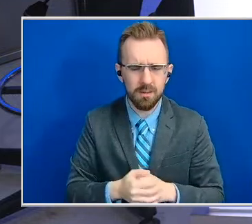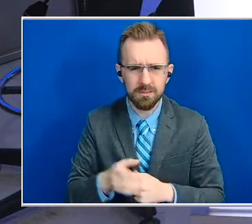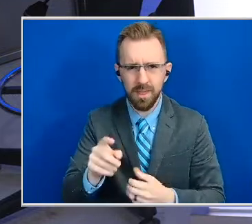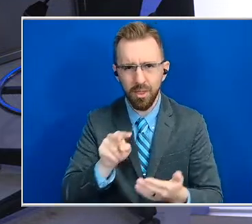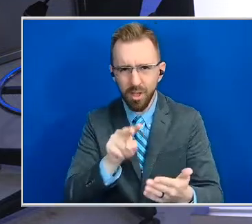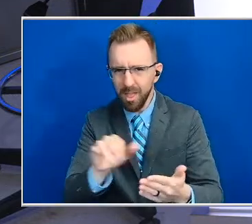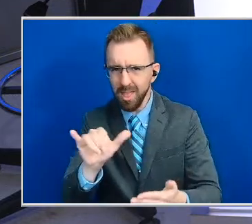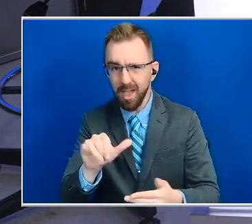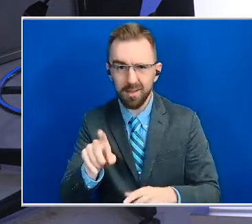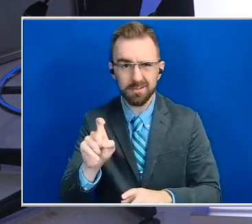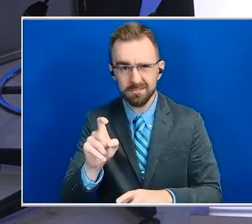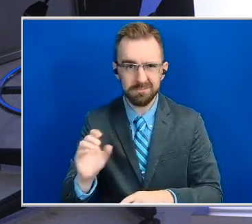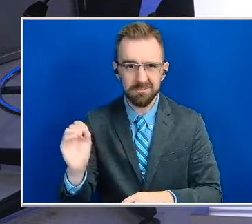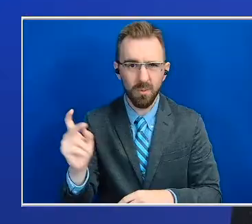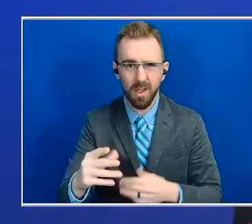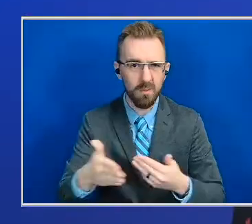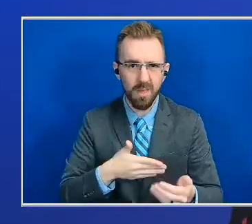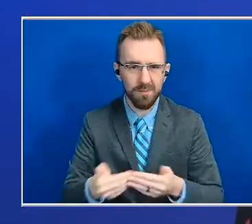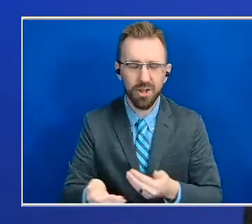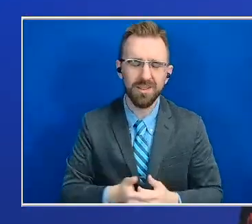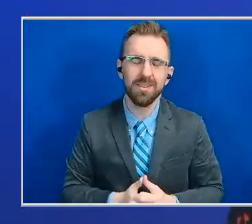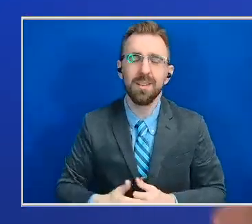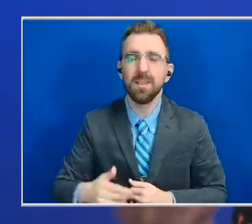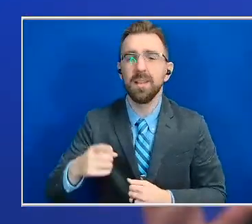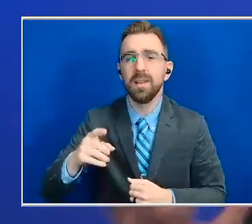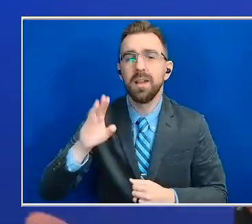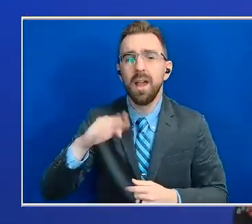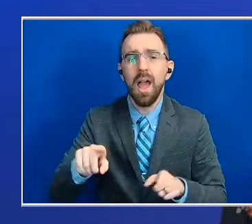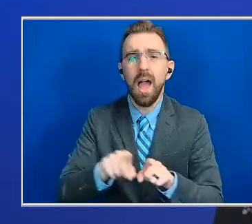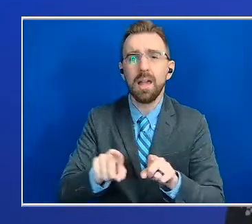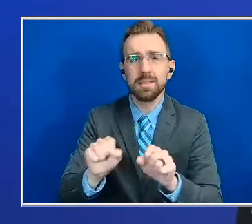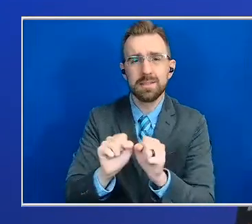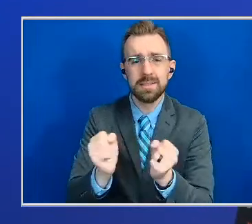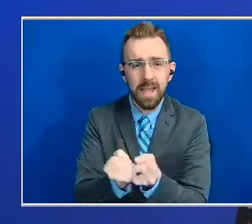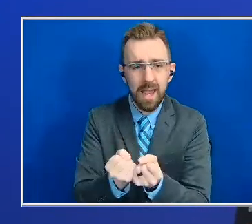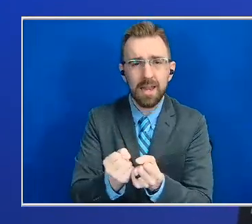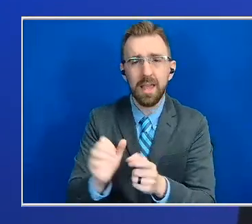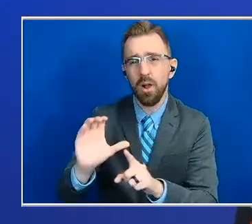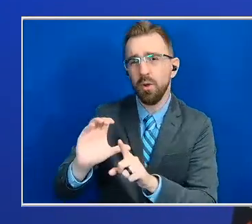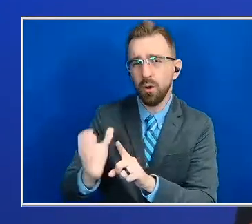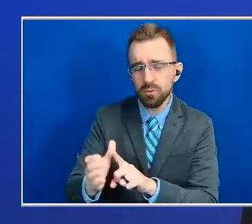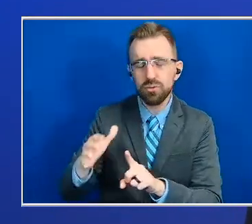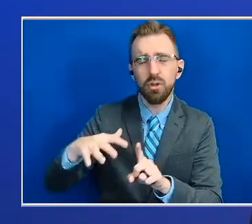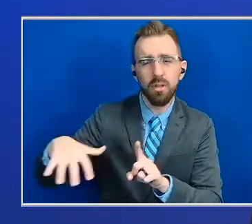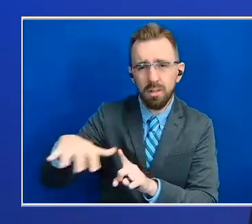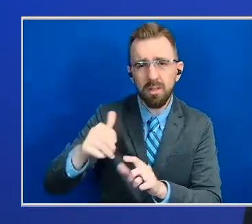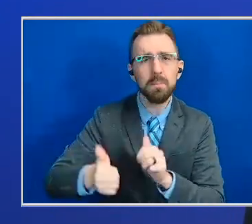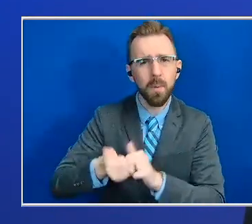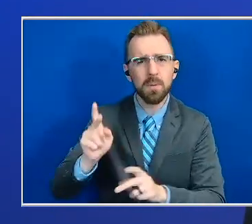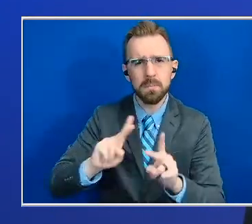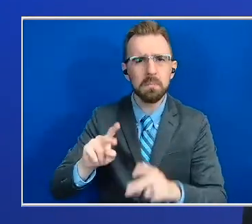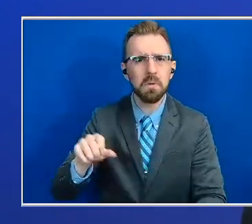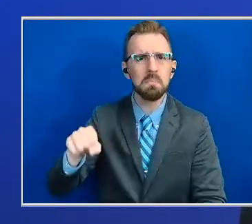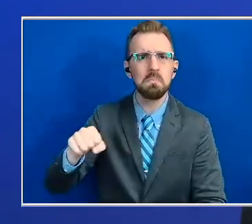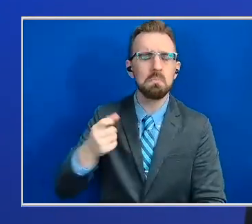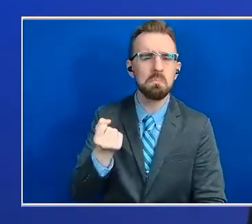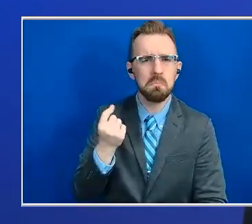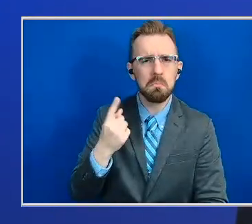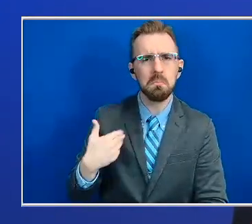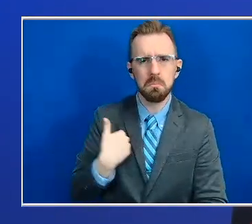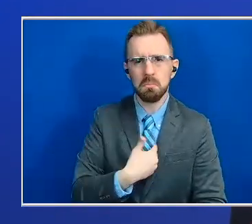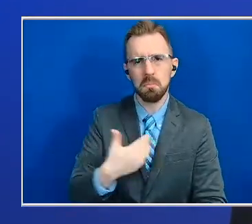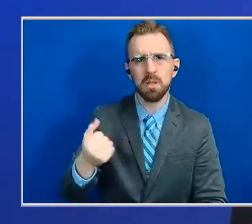whatever? I think as a society, as culturally, I think most people do understand that breast milk is